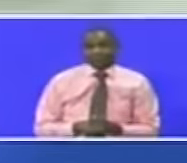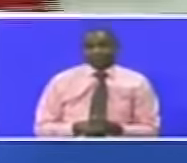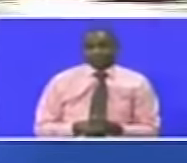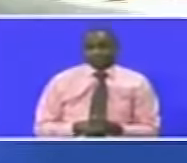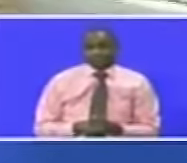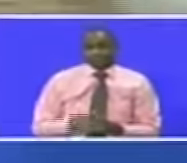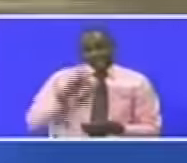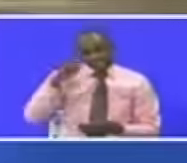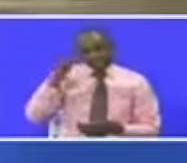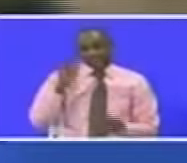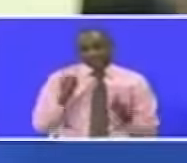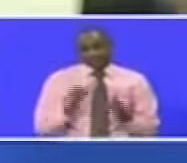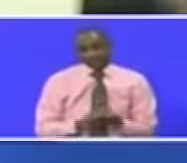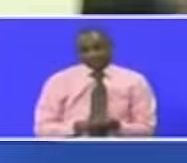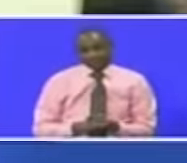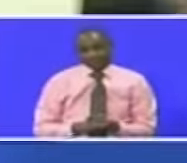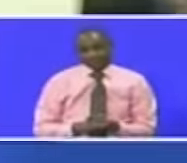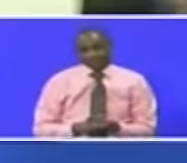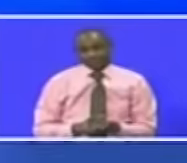Chris Dairo, KTN News.